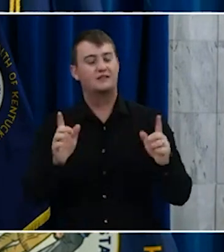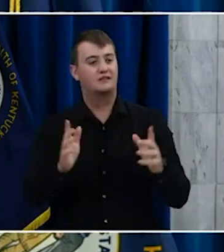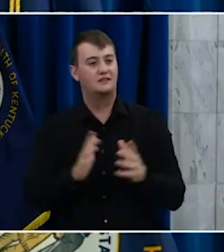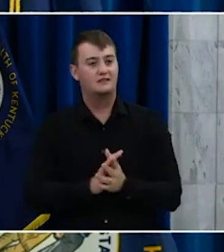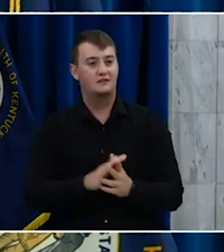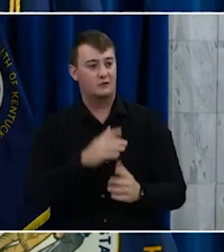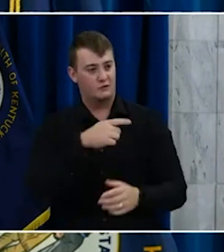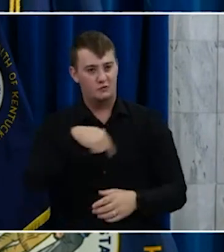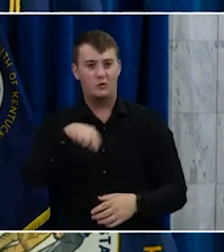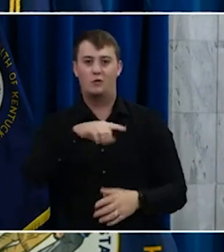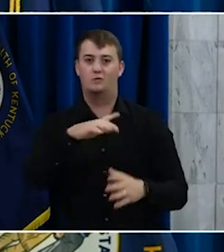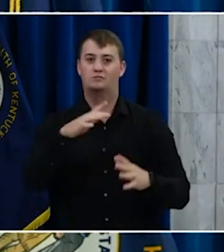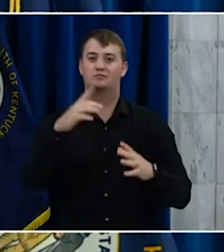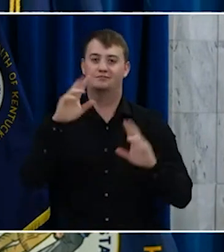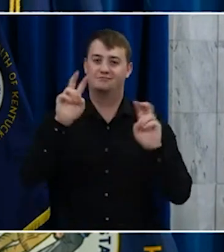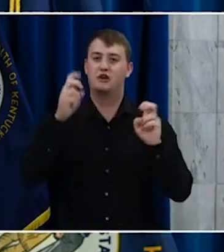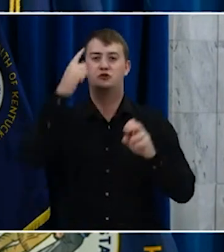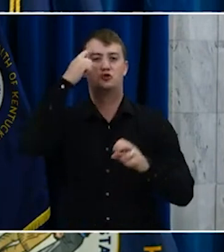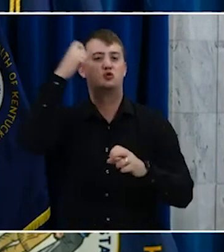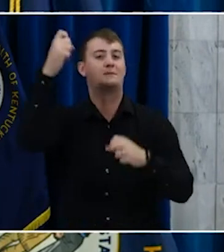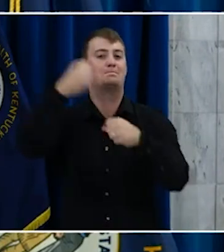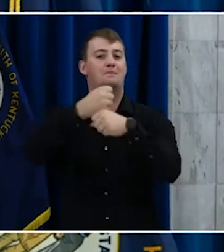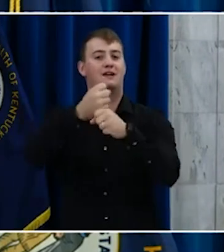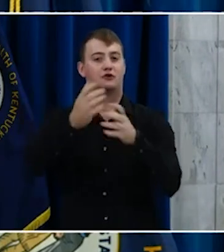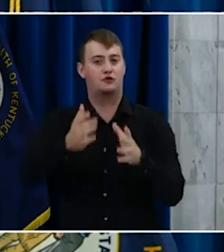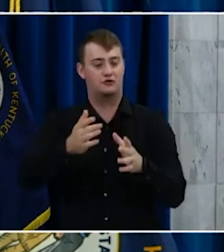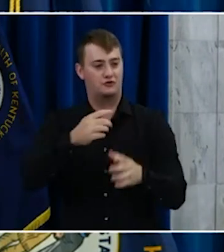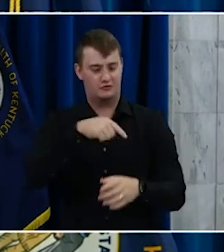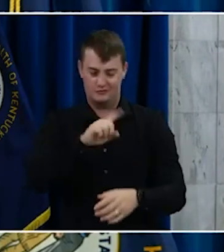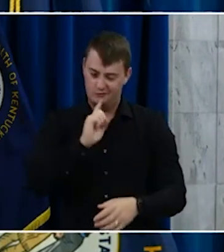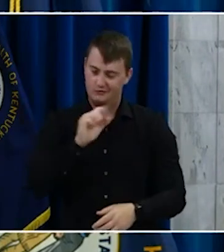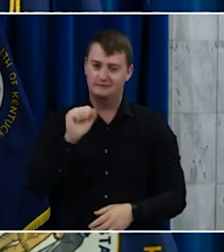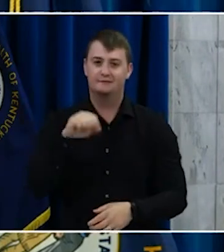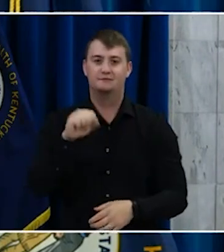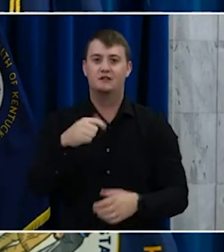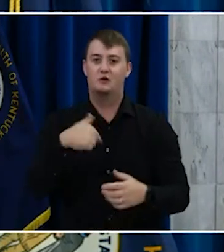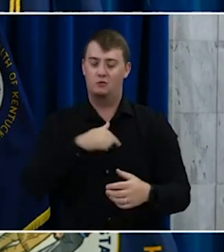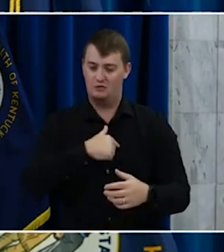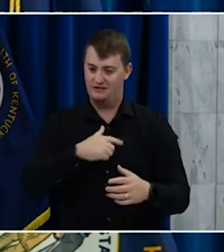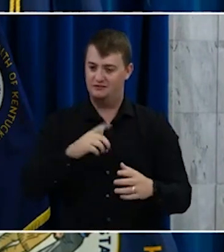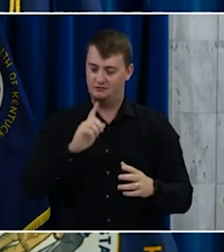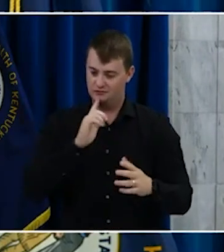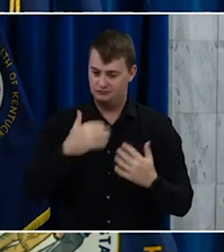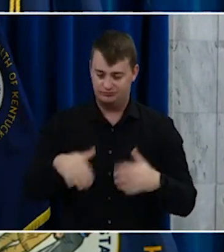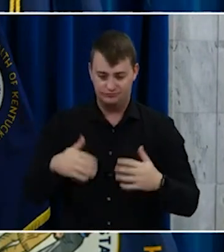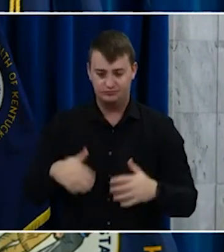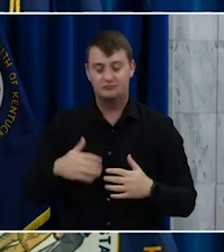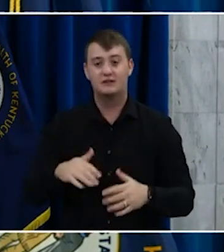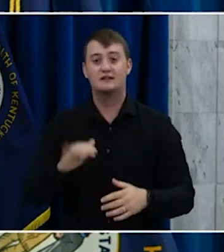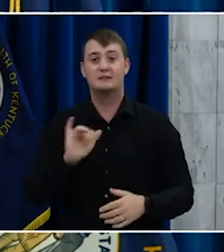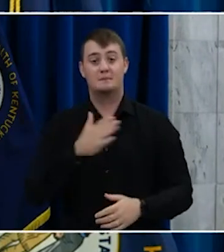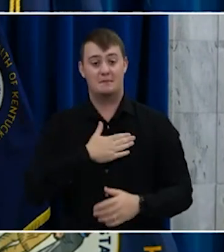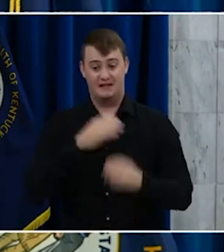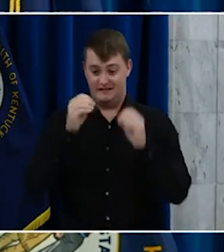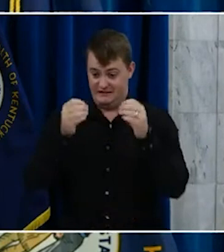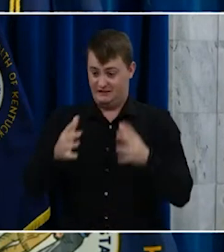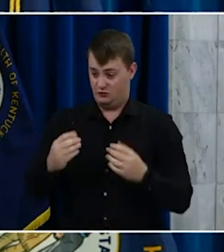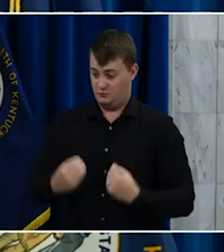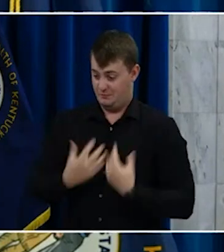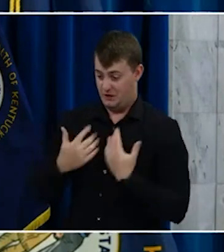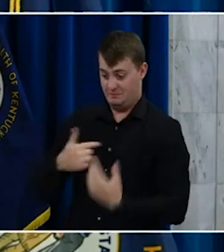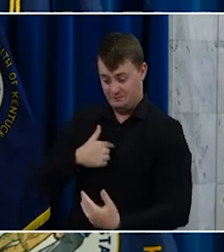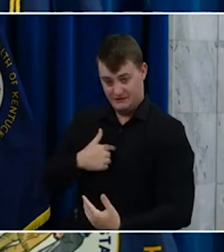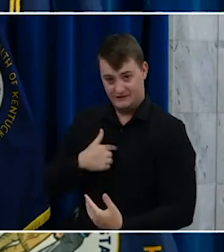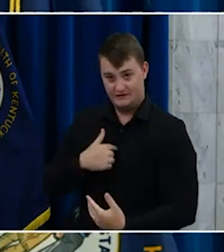all are dream makers. You really are. We stand on the shoulders of giants, and just like my teachers inspired me,